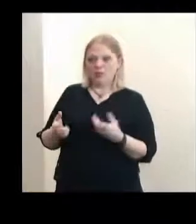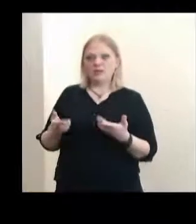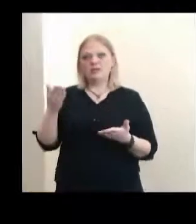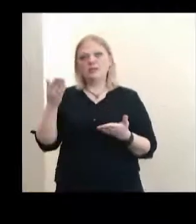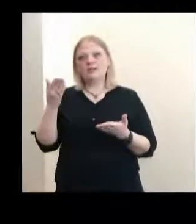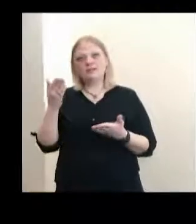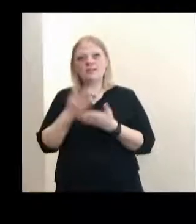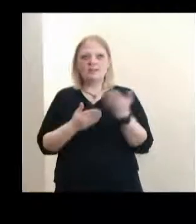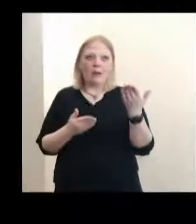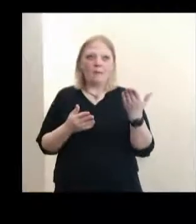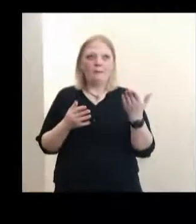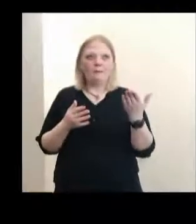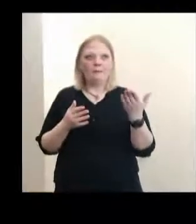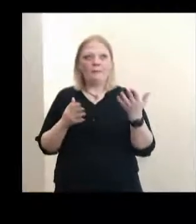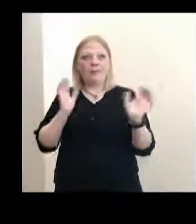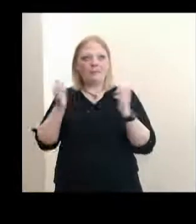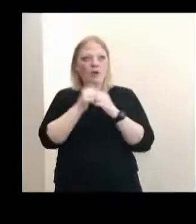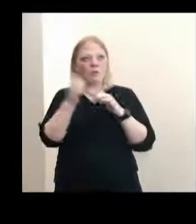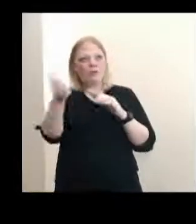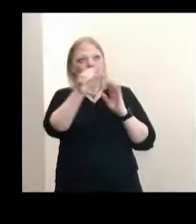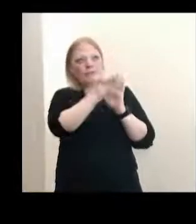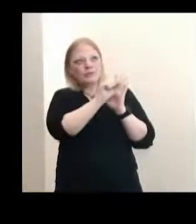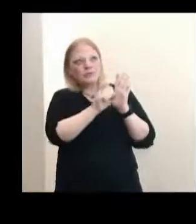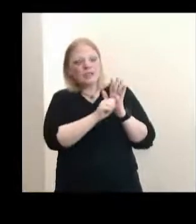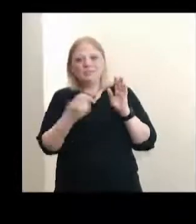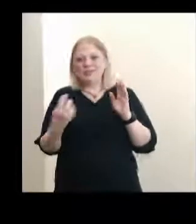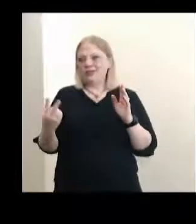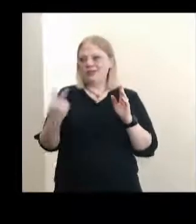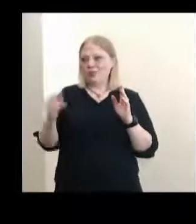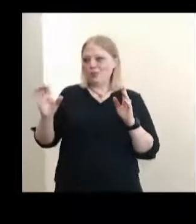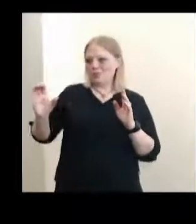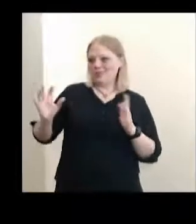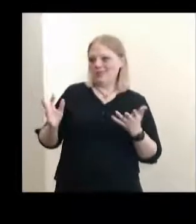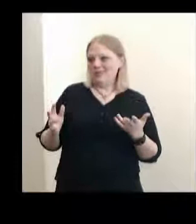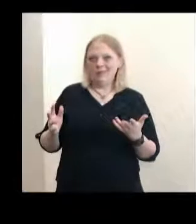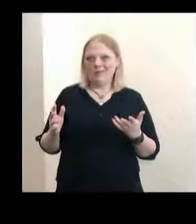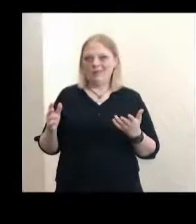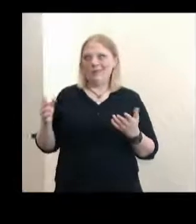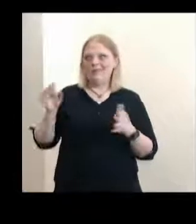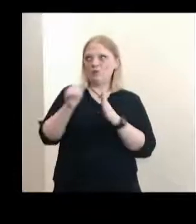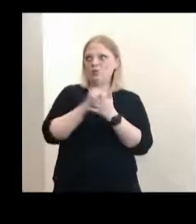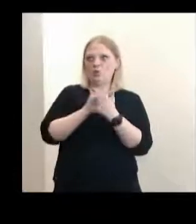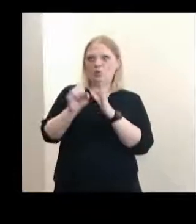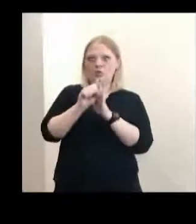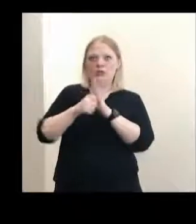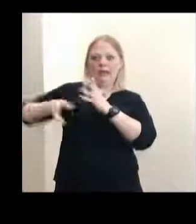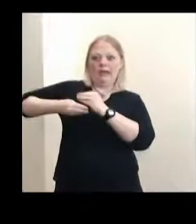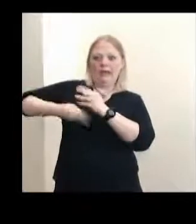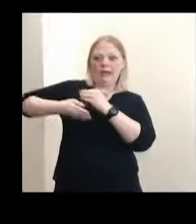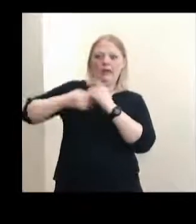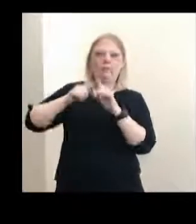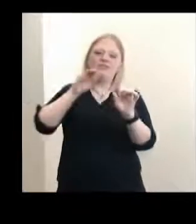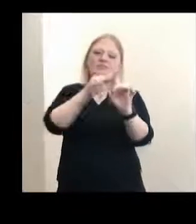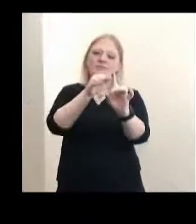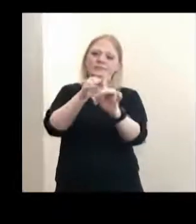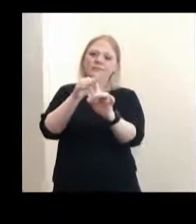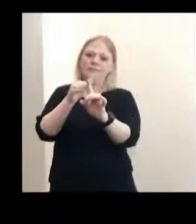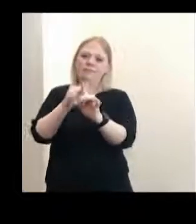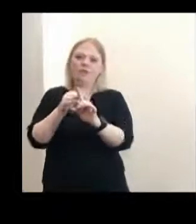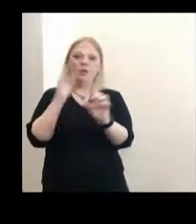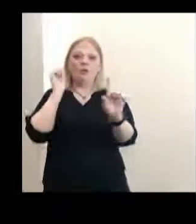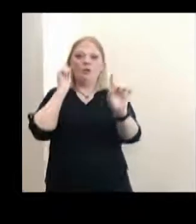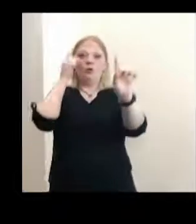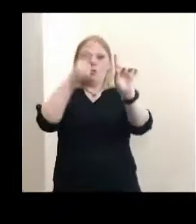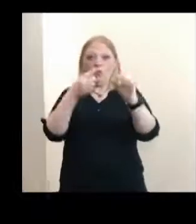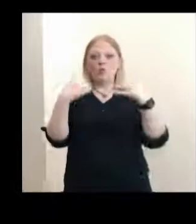in the 2C category with all of the additional categories that have been thrown in by New York State. But I want to remind everybody, our goal is to